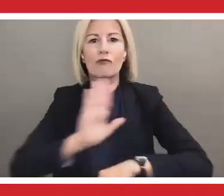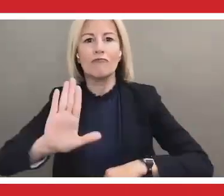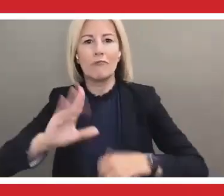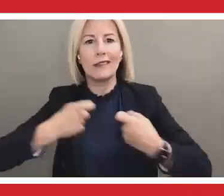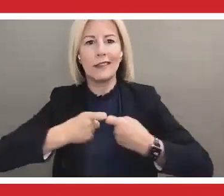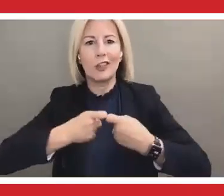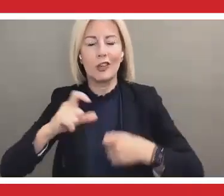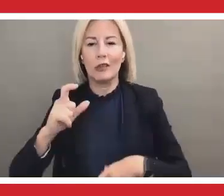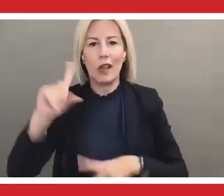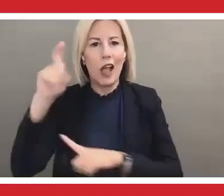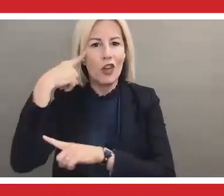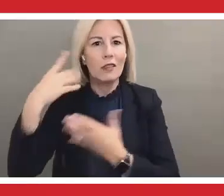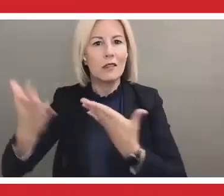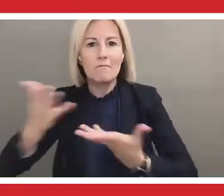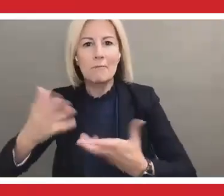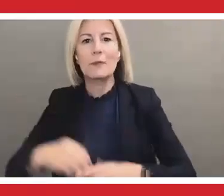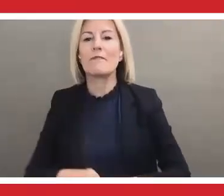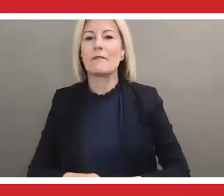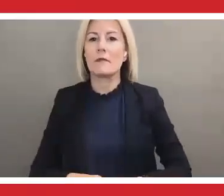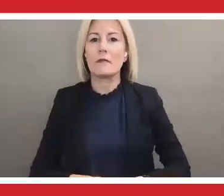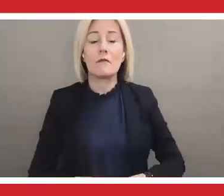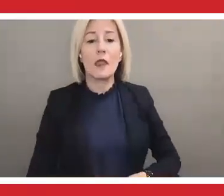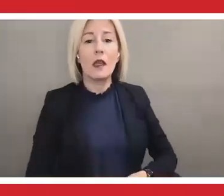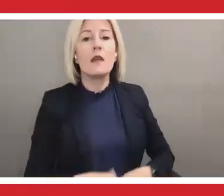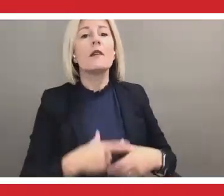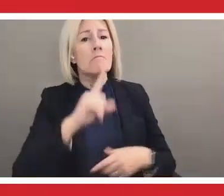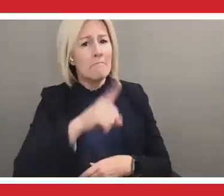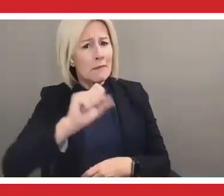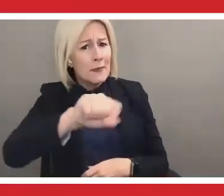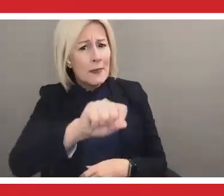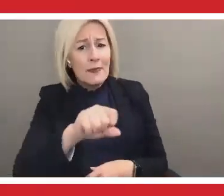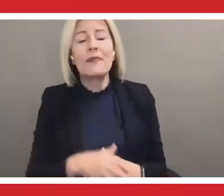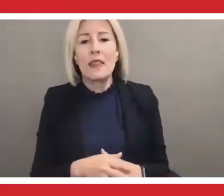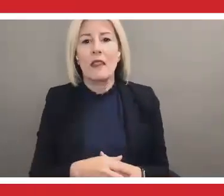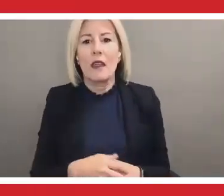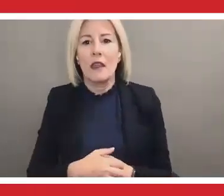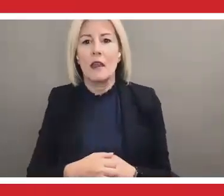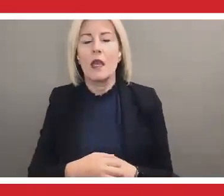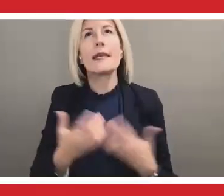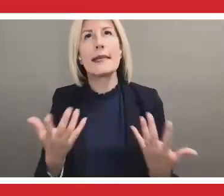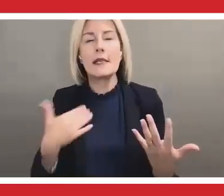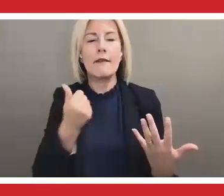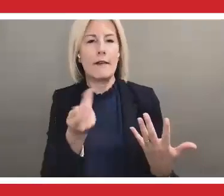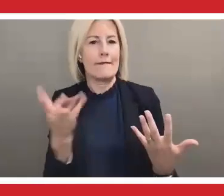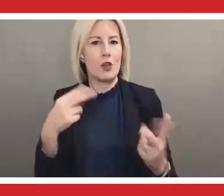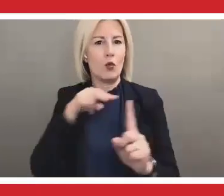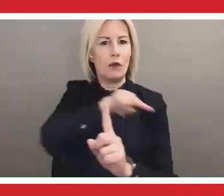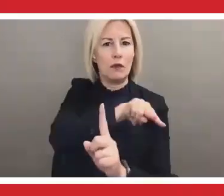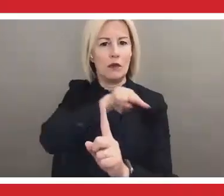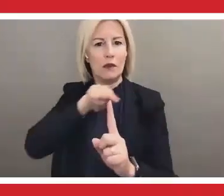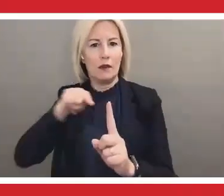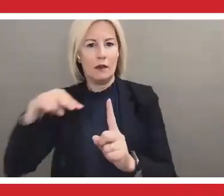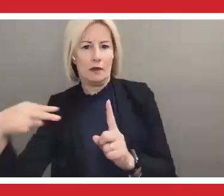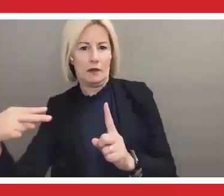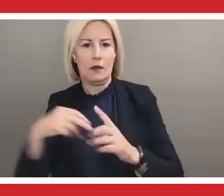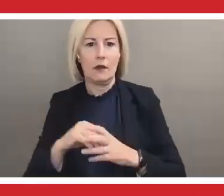us? Certainly, yeah. I'm going to come at this from a couple of perspectives, because before I joined Amazon